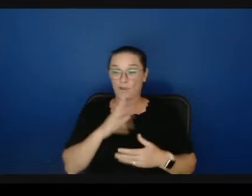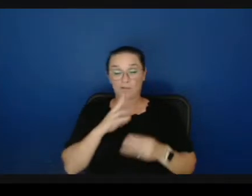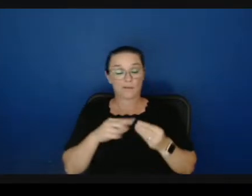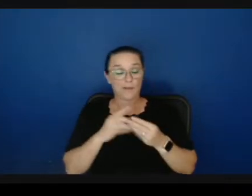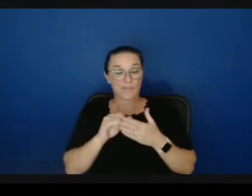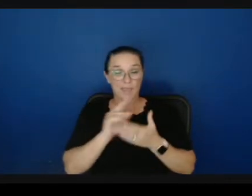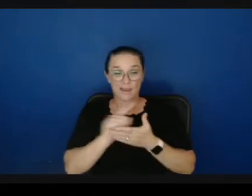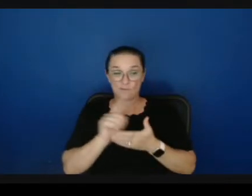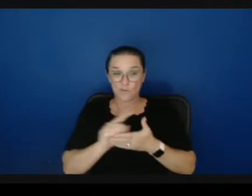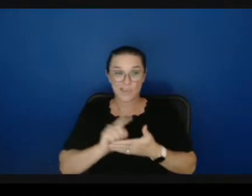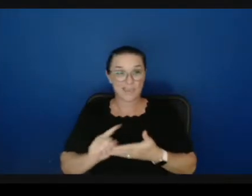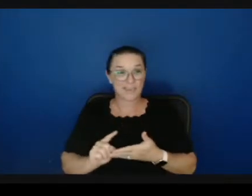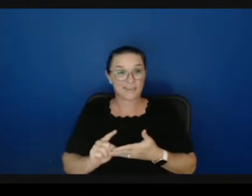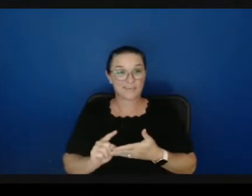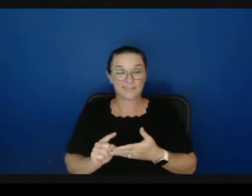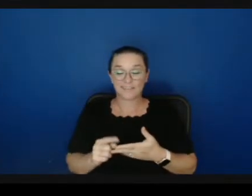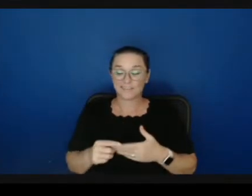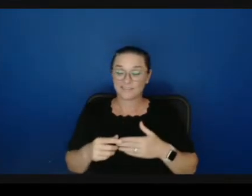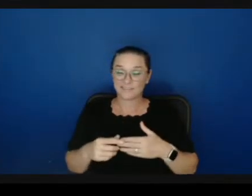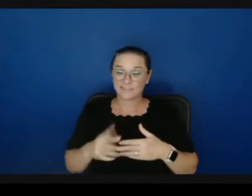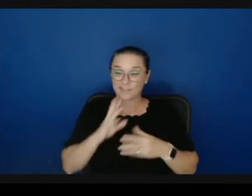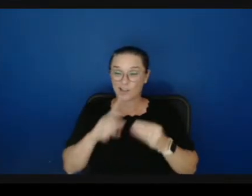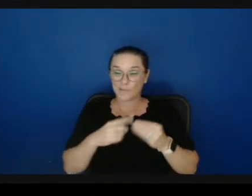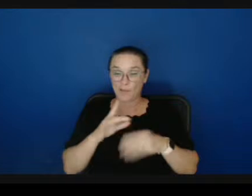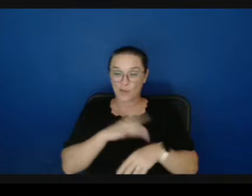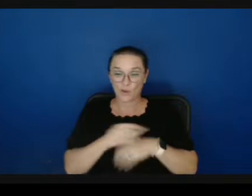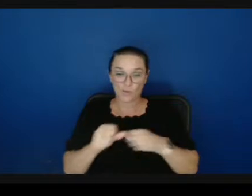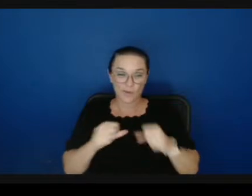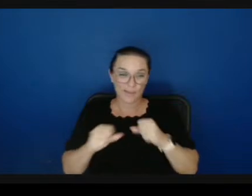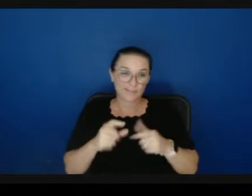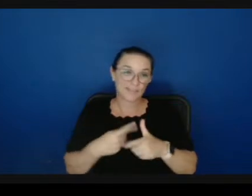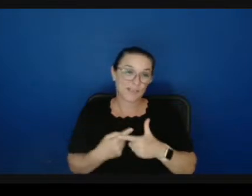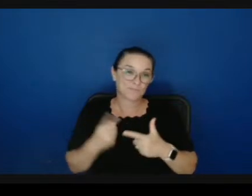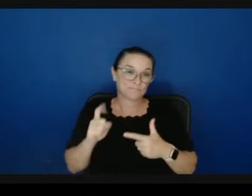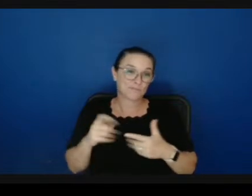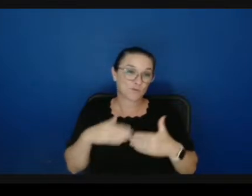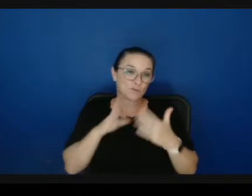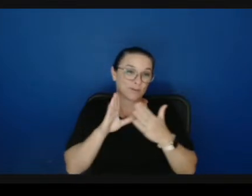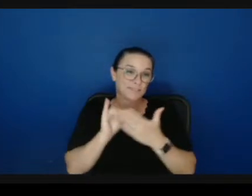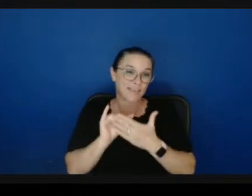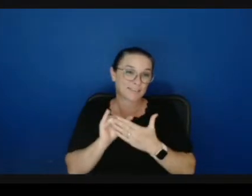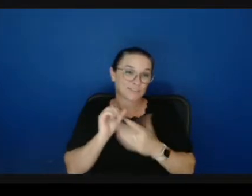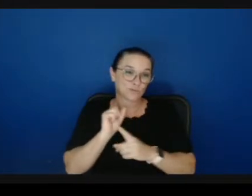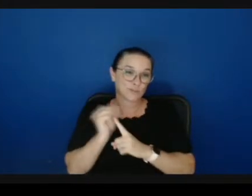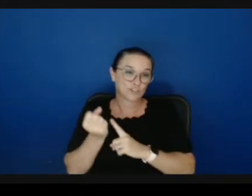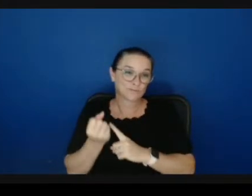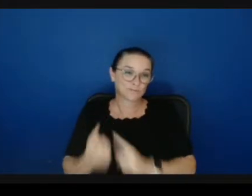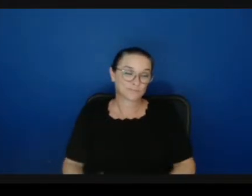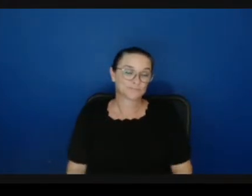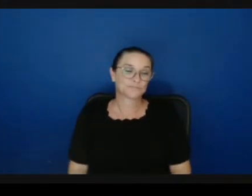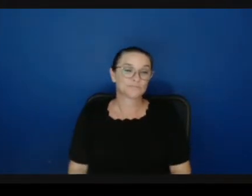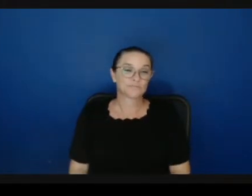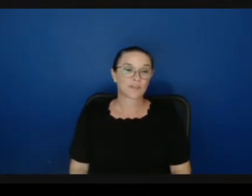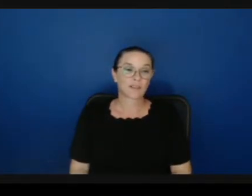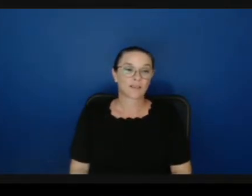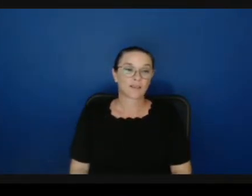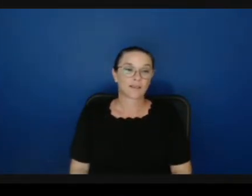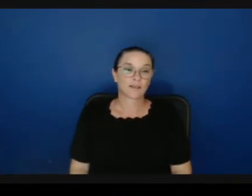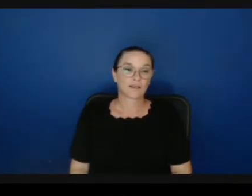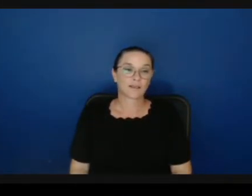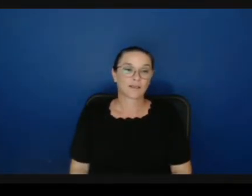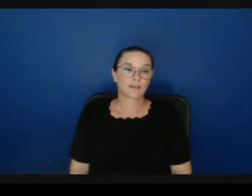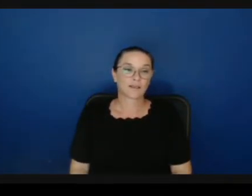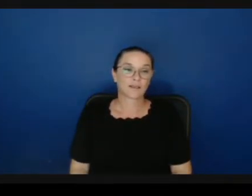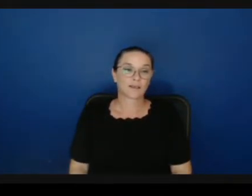like, as earthquakes, we should also make sure we're prepared for them. All right. I think my answer to that question would